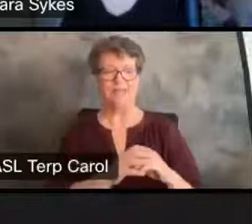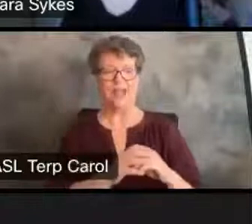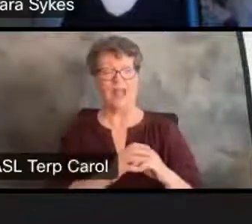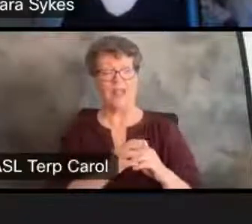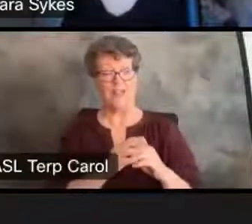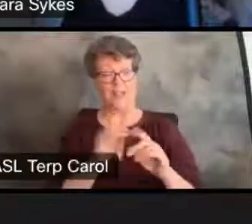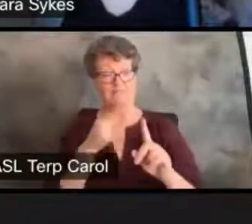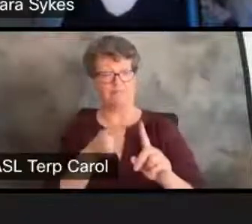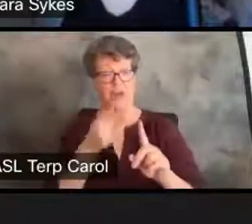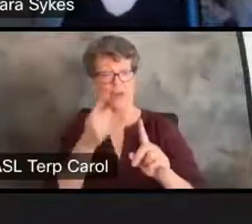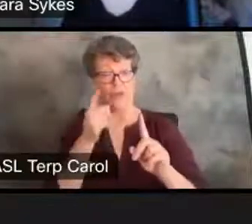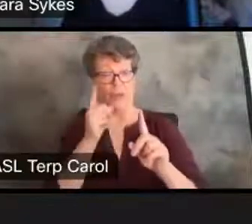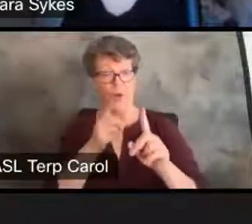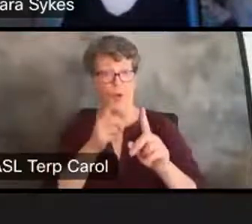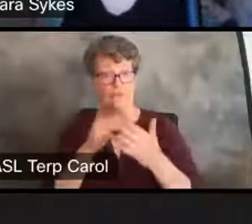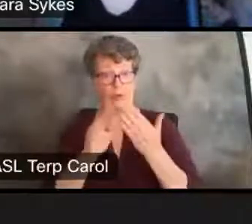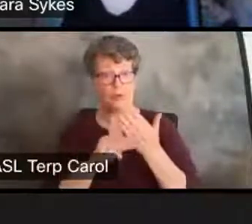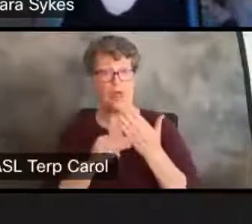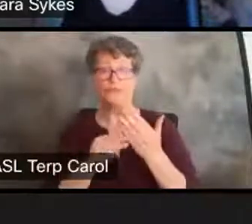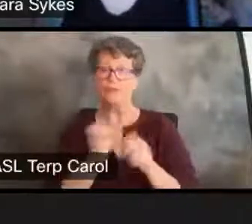to create